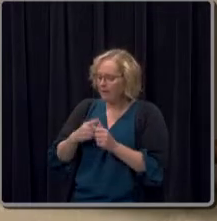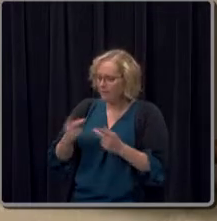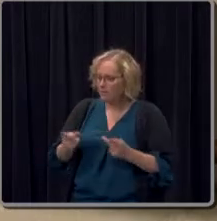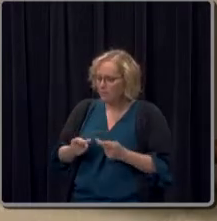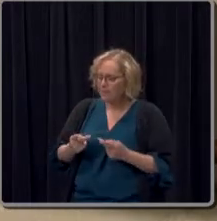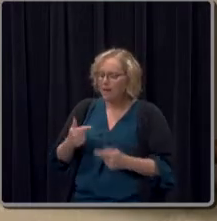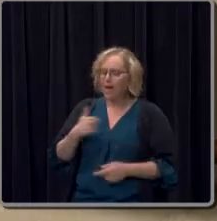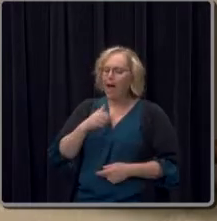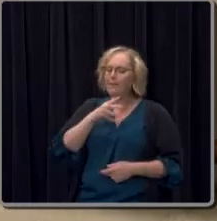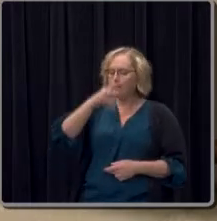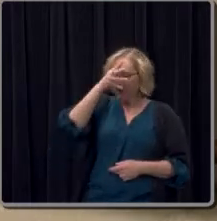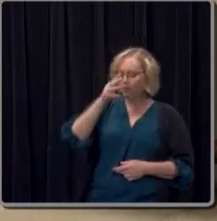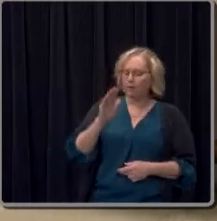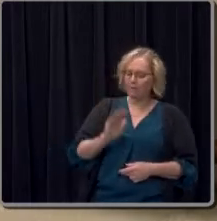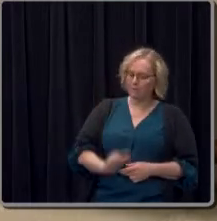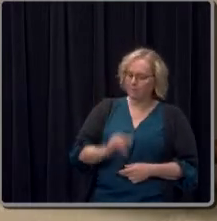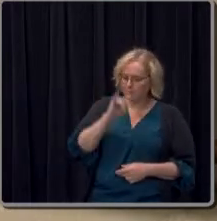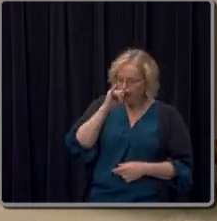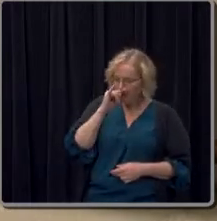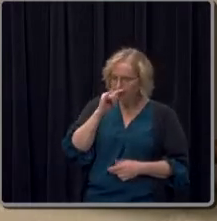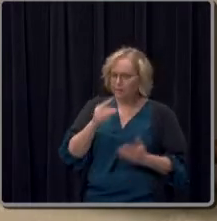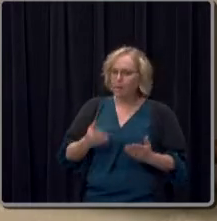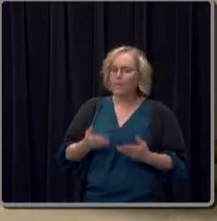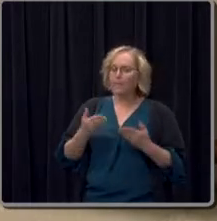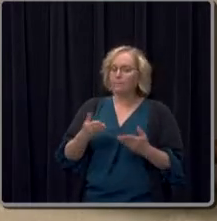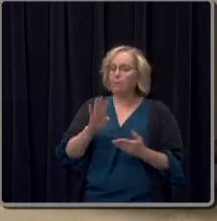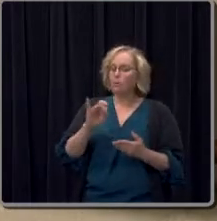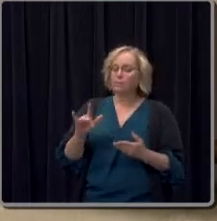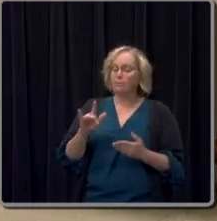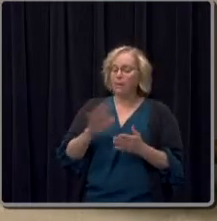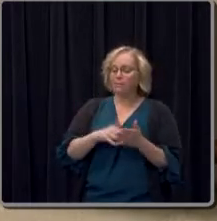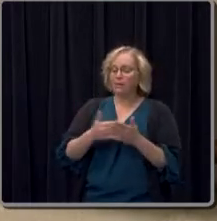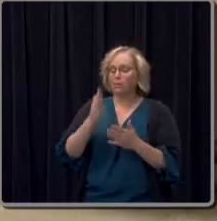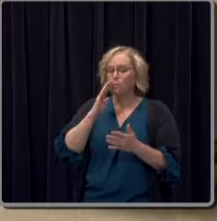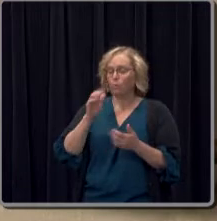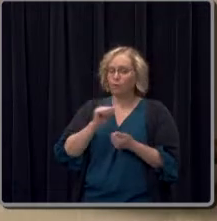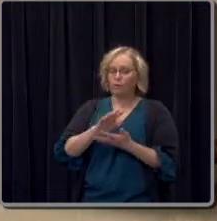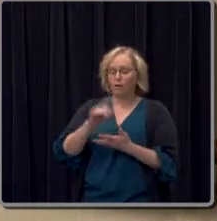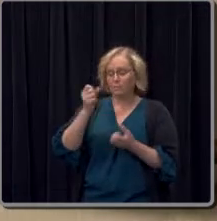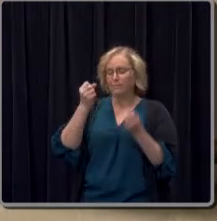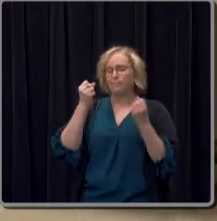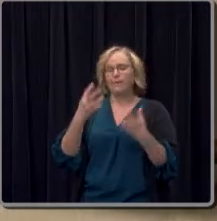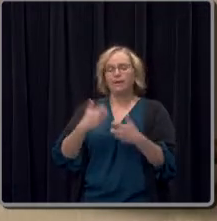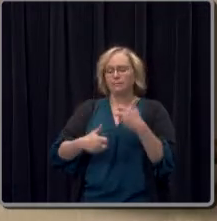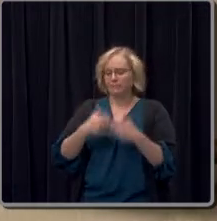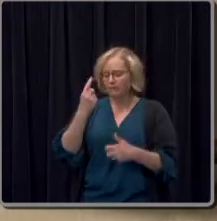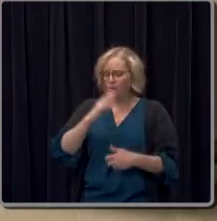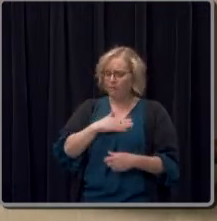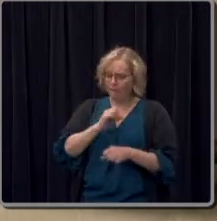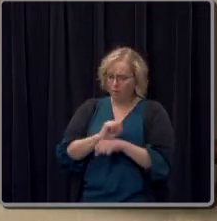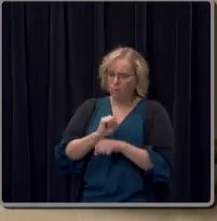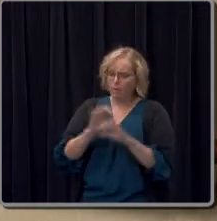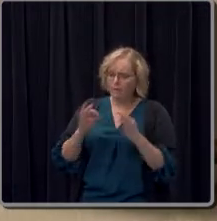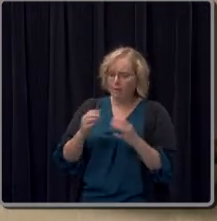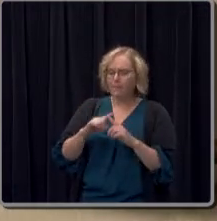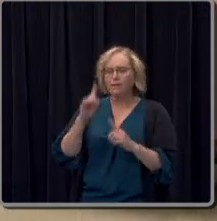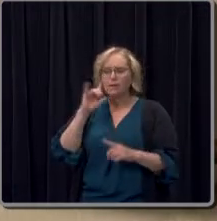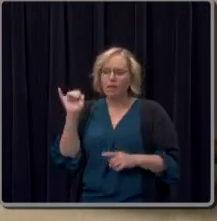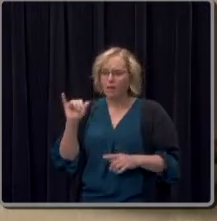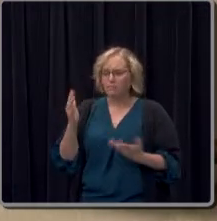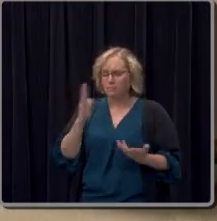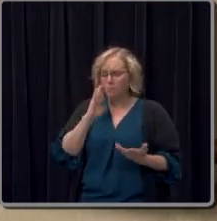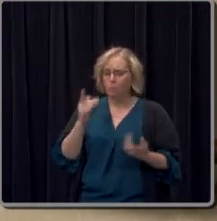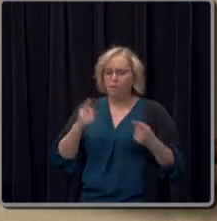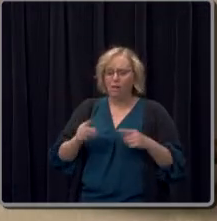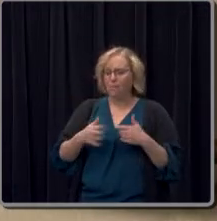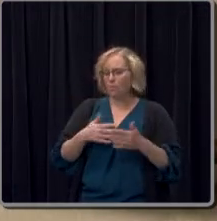this district, the proposed bell schedule was going to create multiple issues for my working family. But it sounds like that will happen